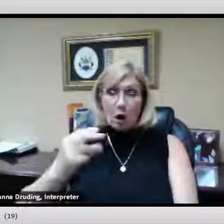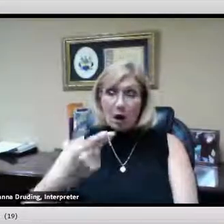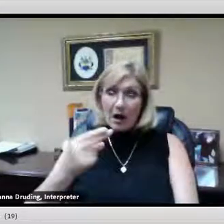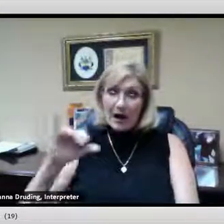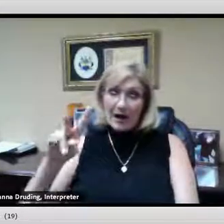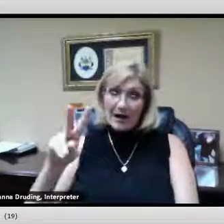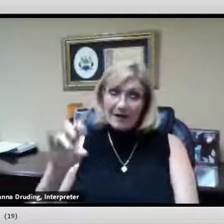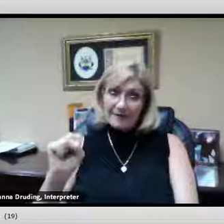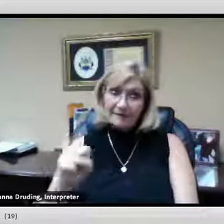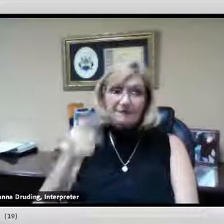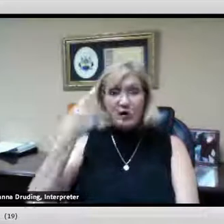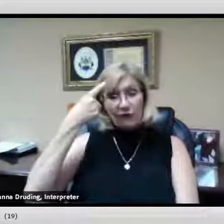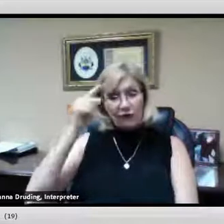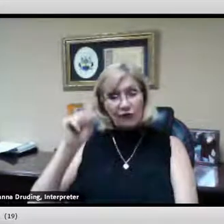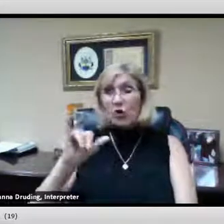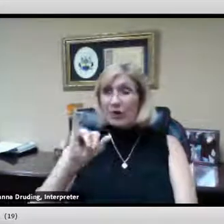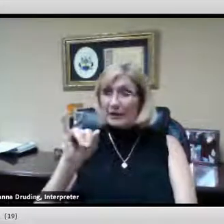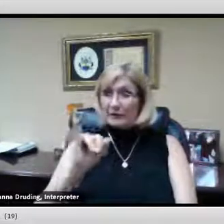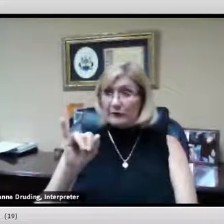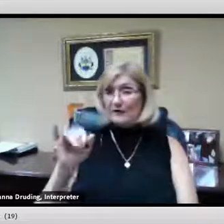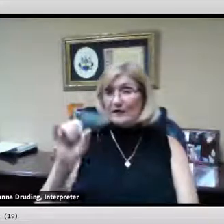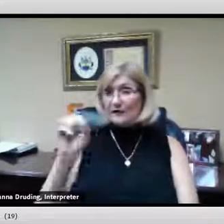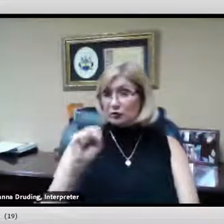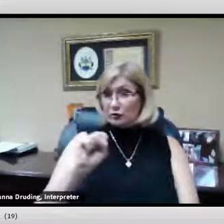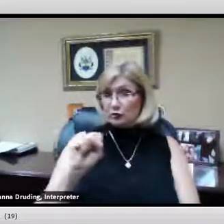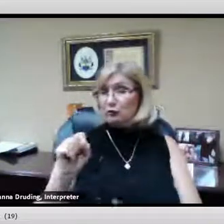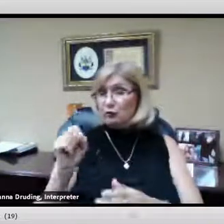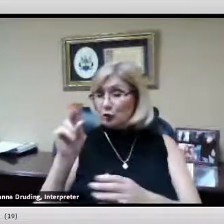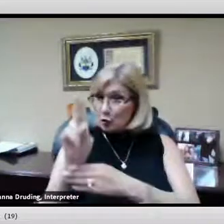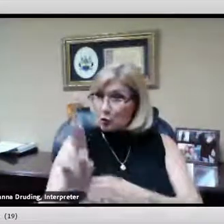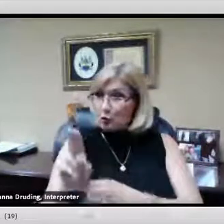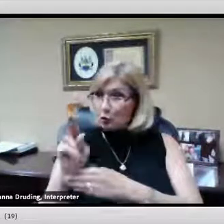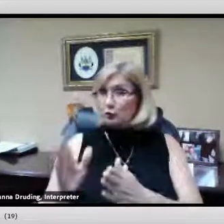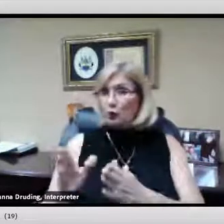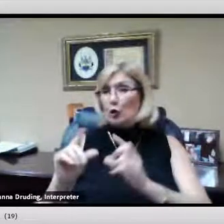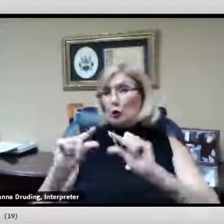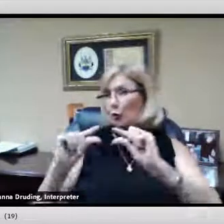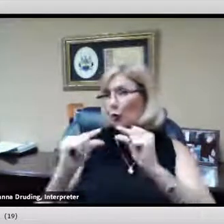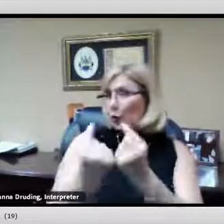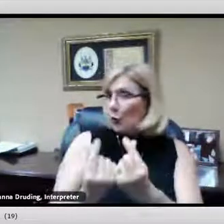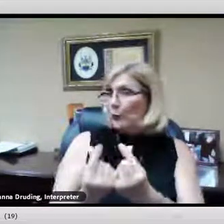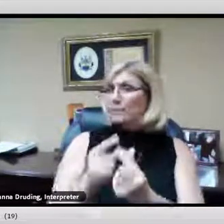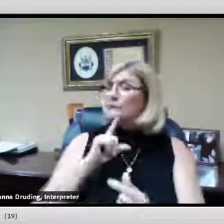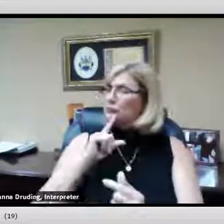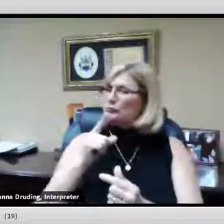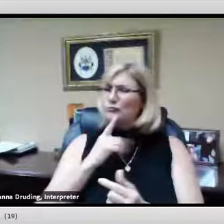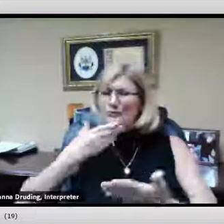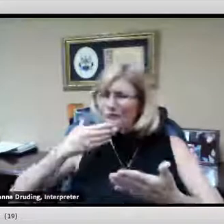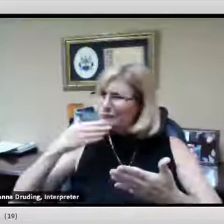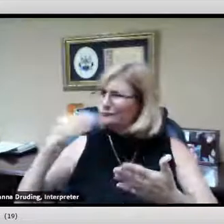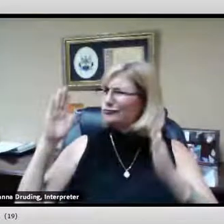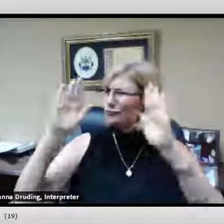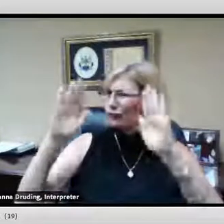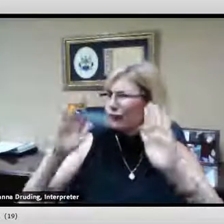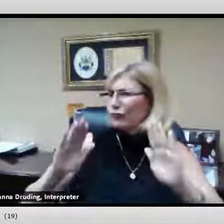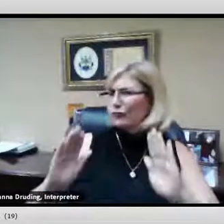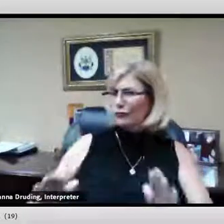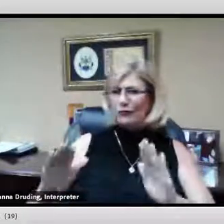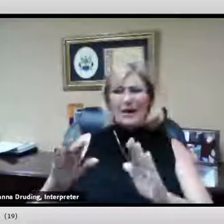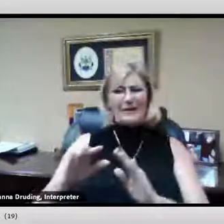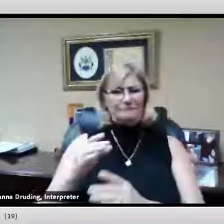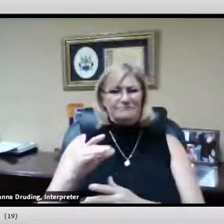For innovative interfaces users, the innovative user group is a great source of information. They've moved recently